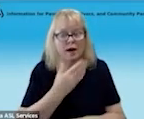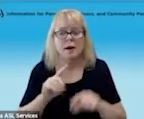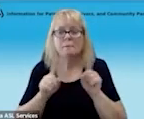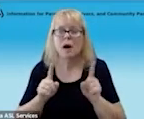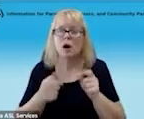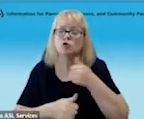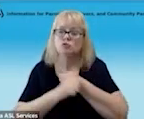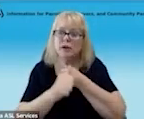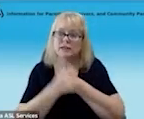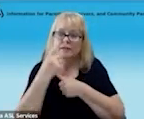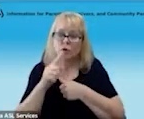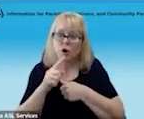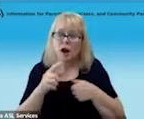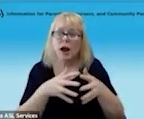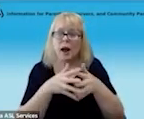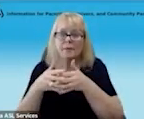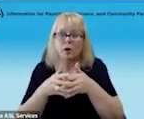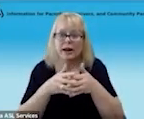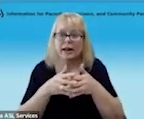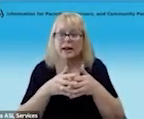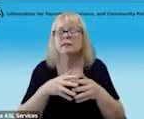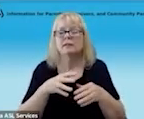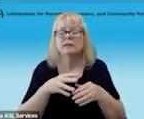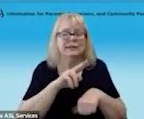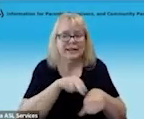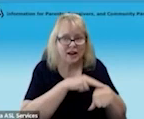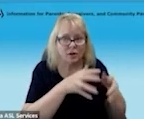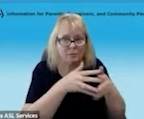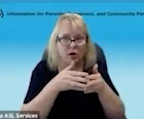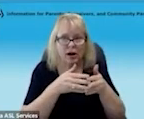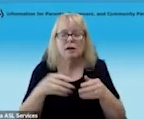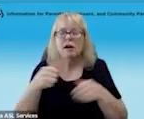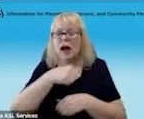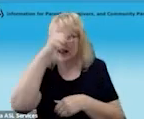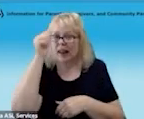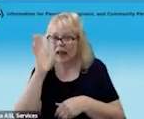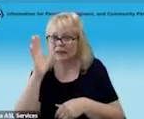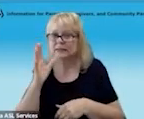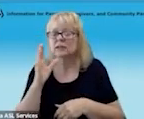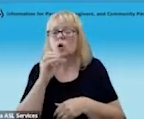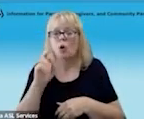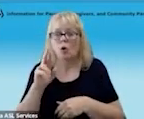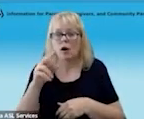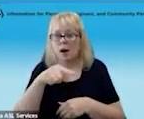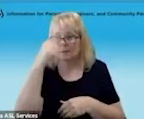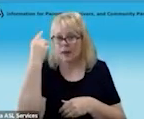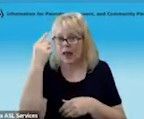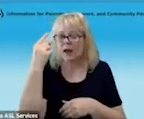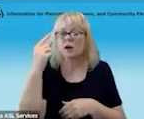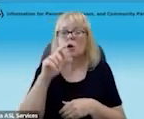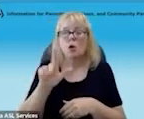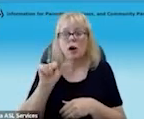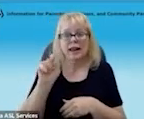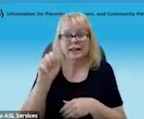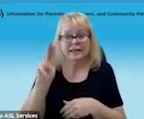see, the risk in the Asian population is low, lower than for whites. But the risk for